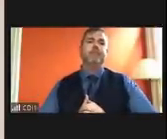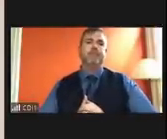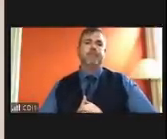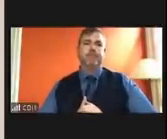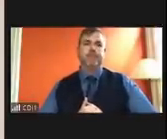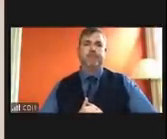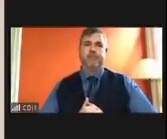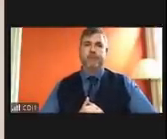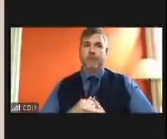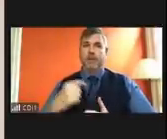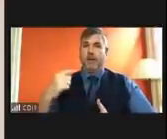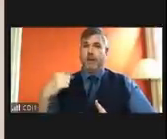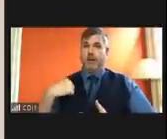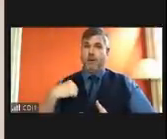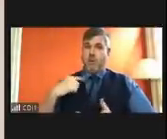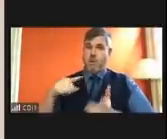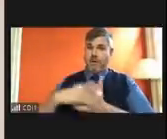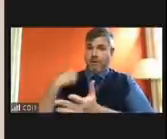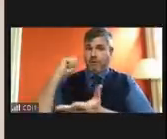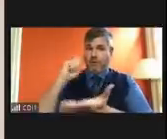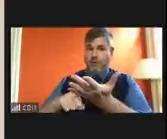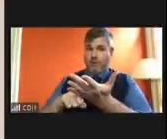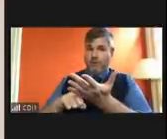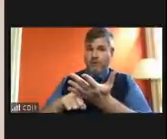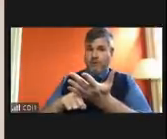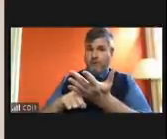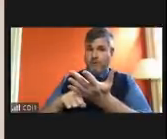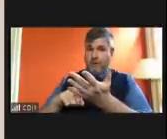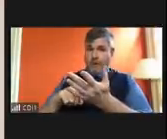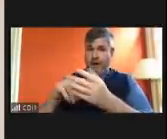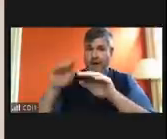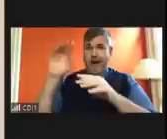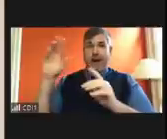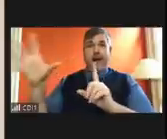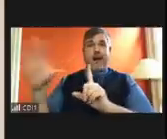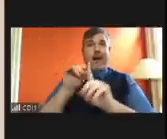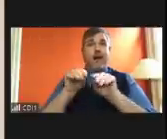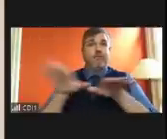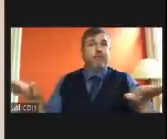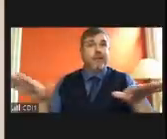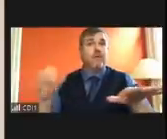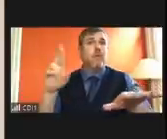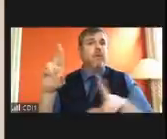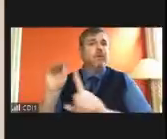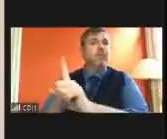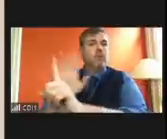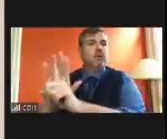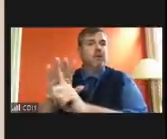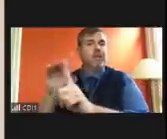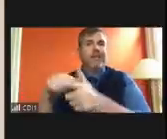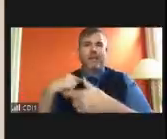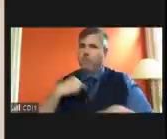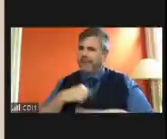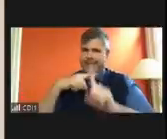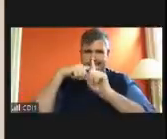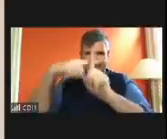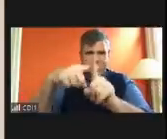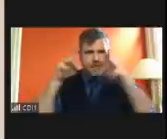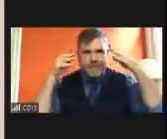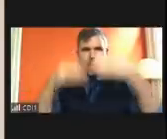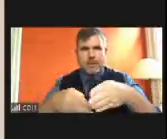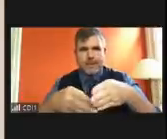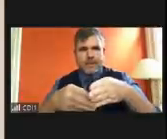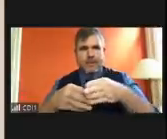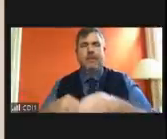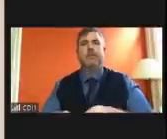or an exposure to a facility, we then tend to it. And we do that as a team, as a group. And how